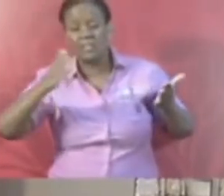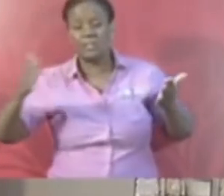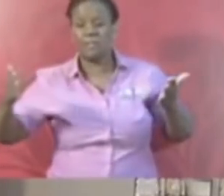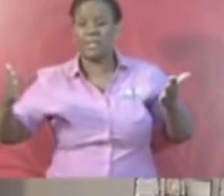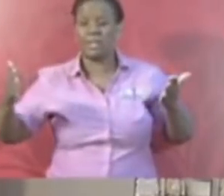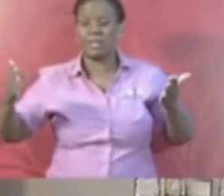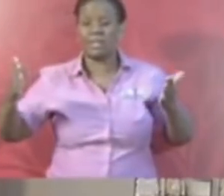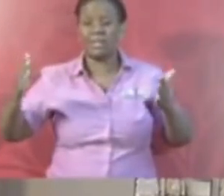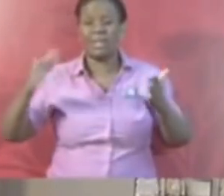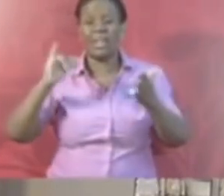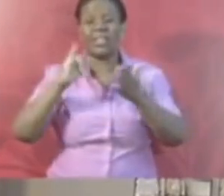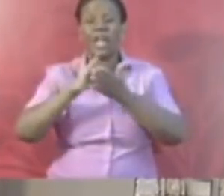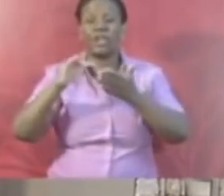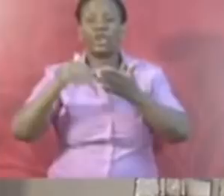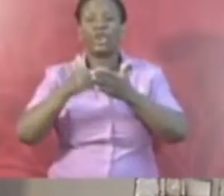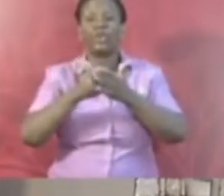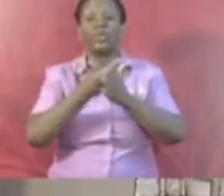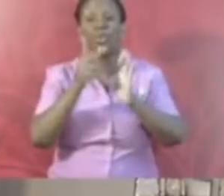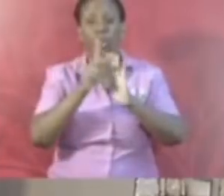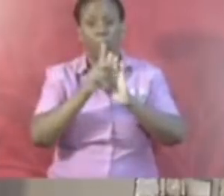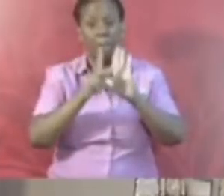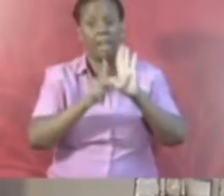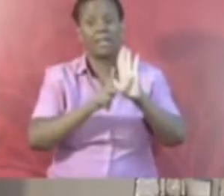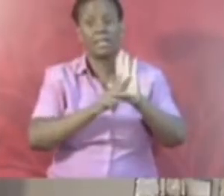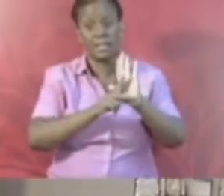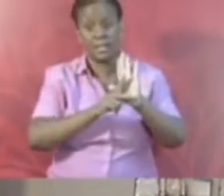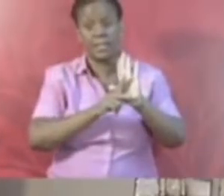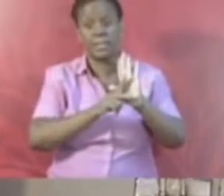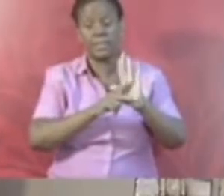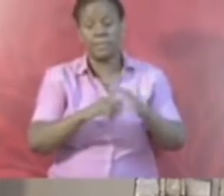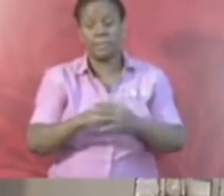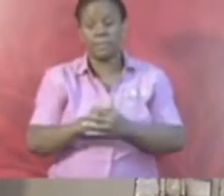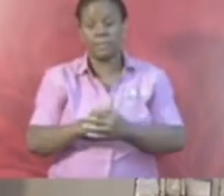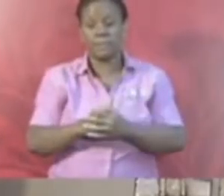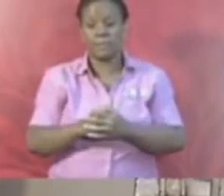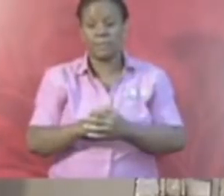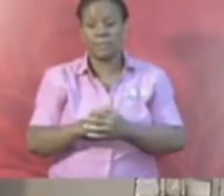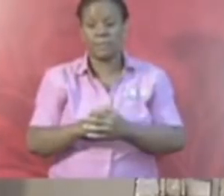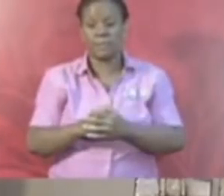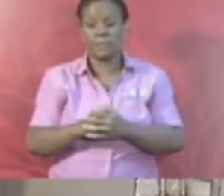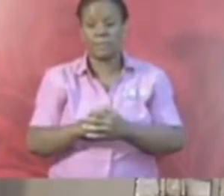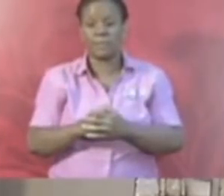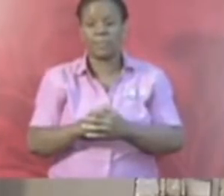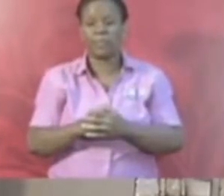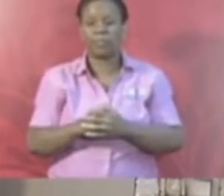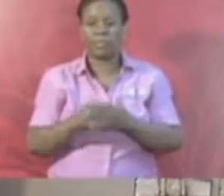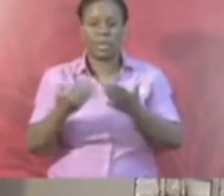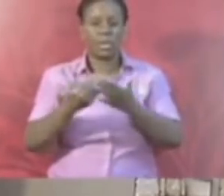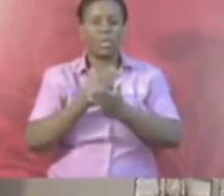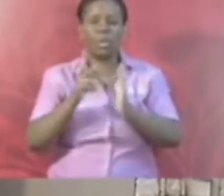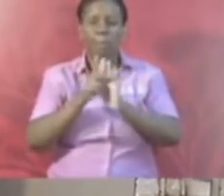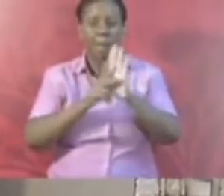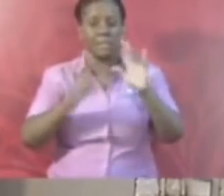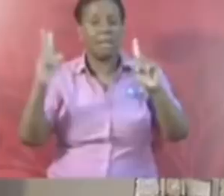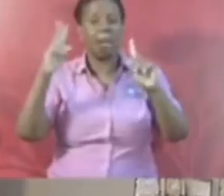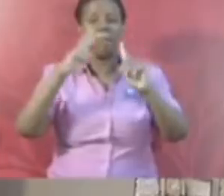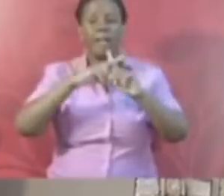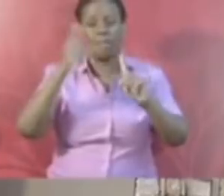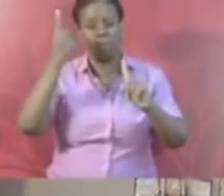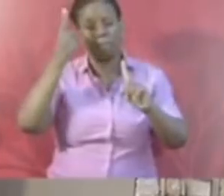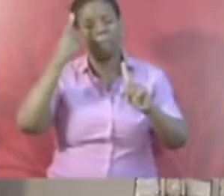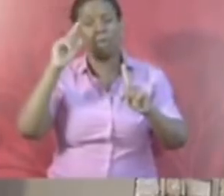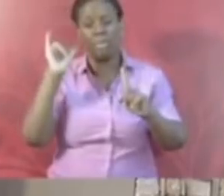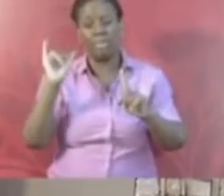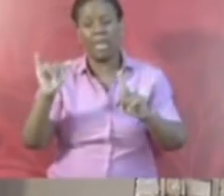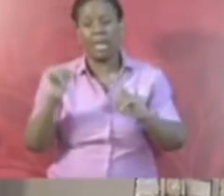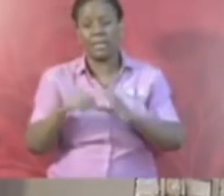new policy. This policy will be published, and that is a new policy that we'll be applying in a more liberal approach to get all